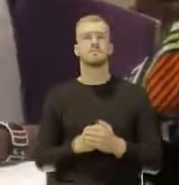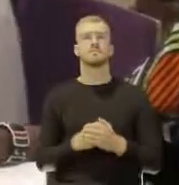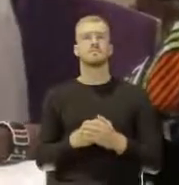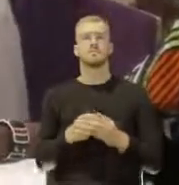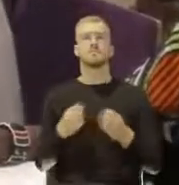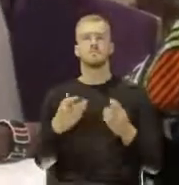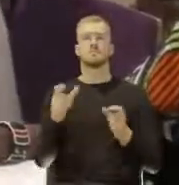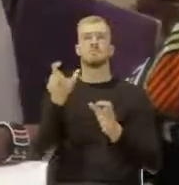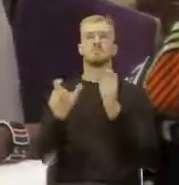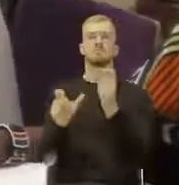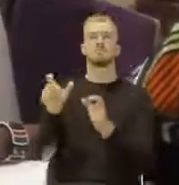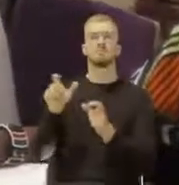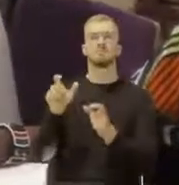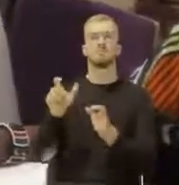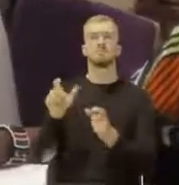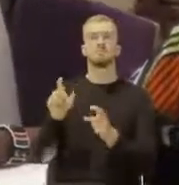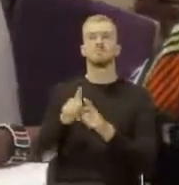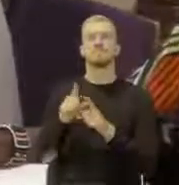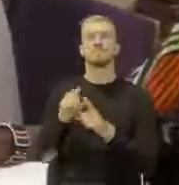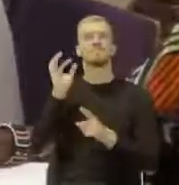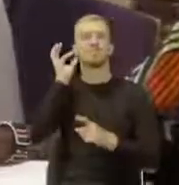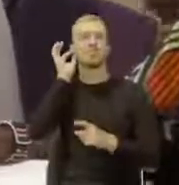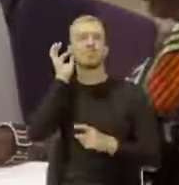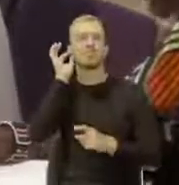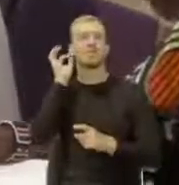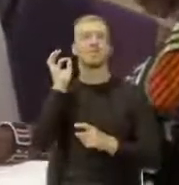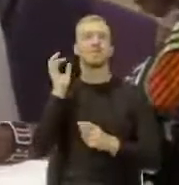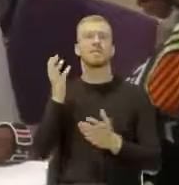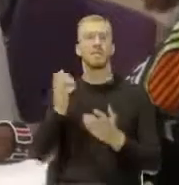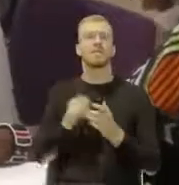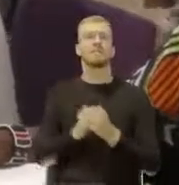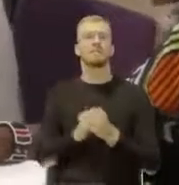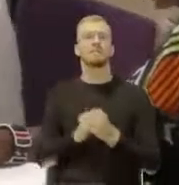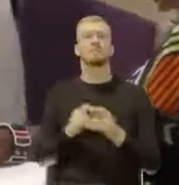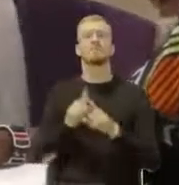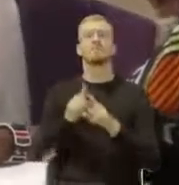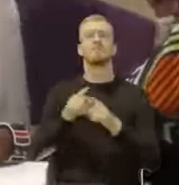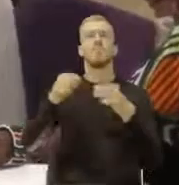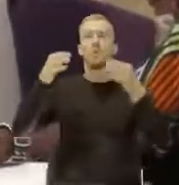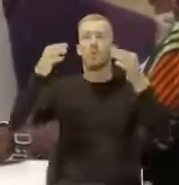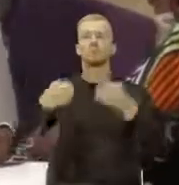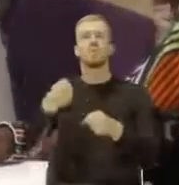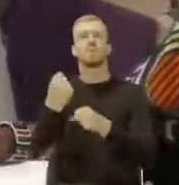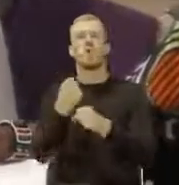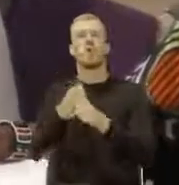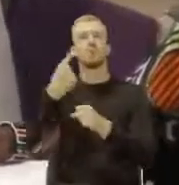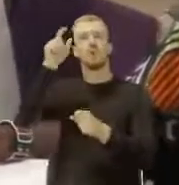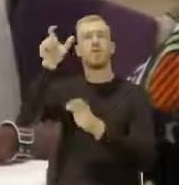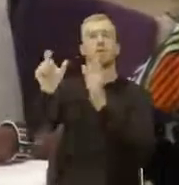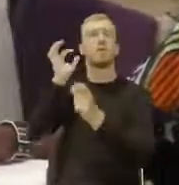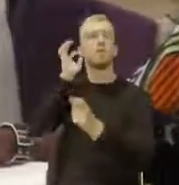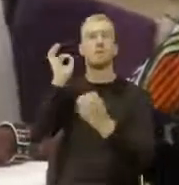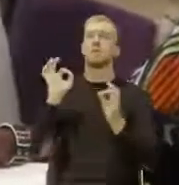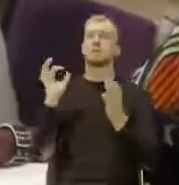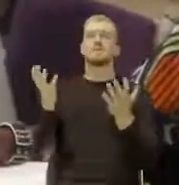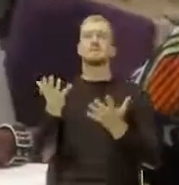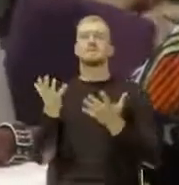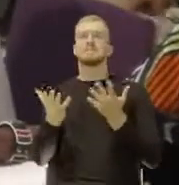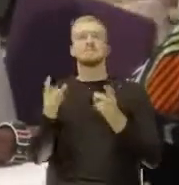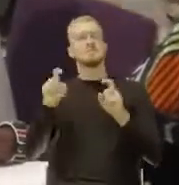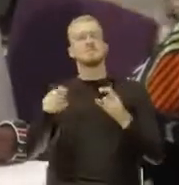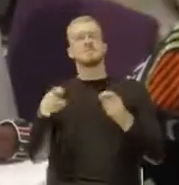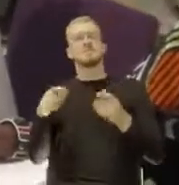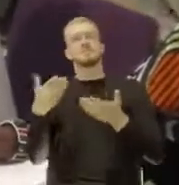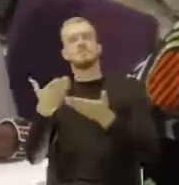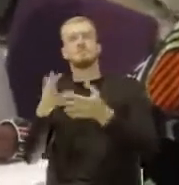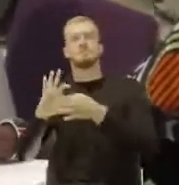we need to reshape that common good. And if we want to make that transformation, our understanding